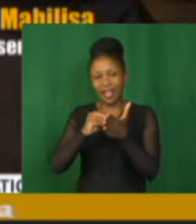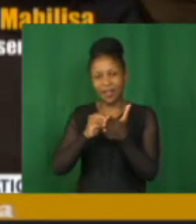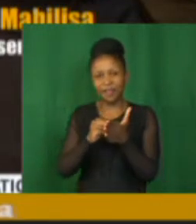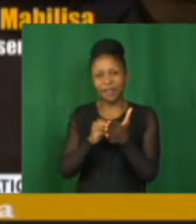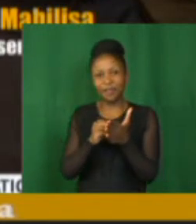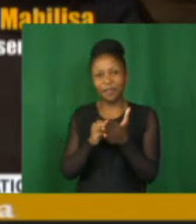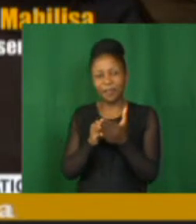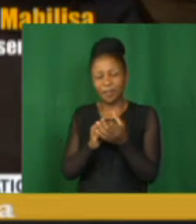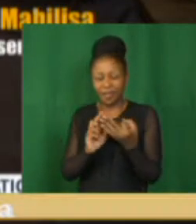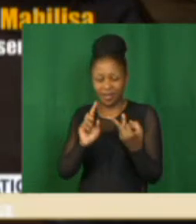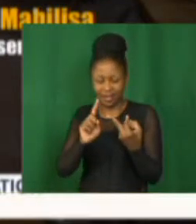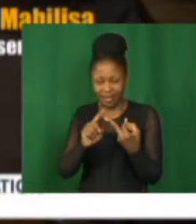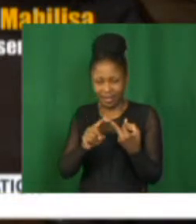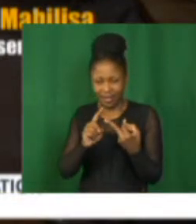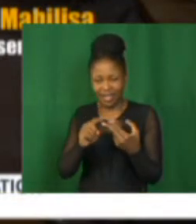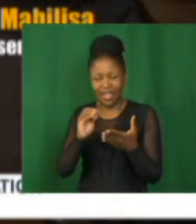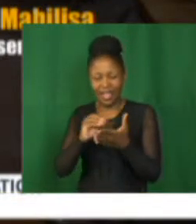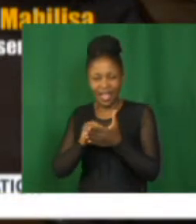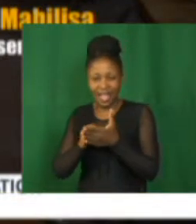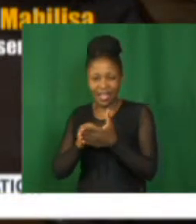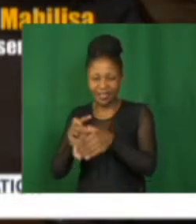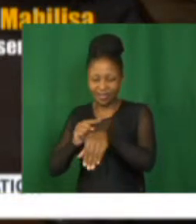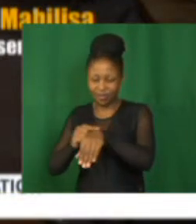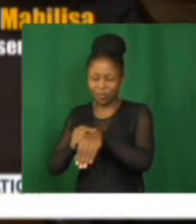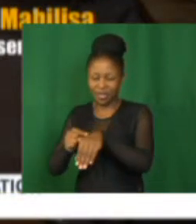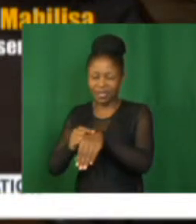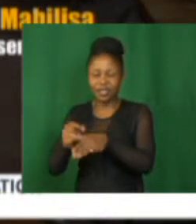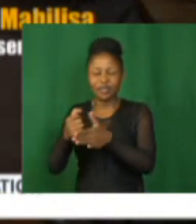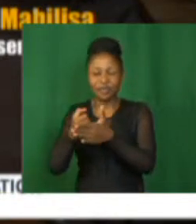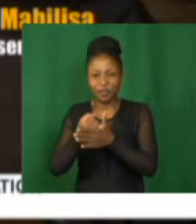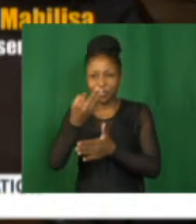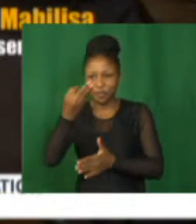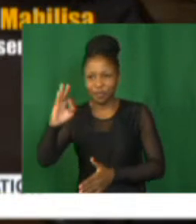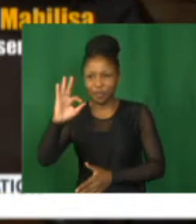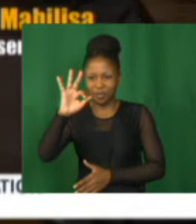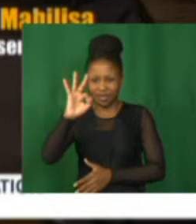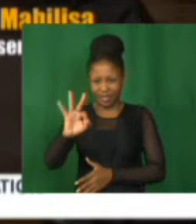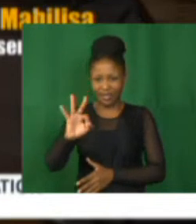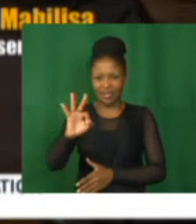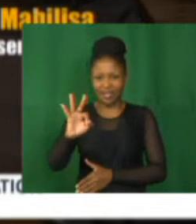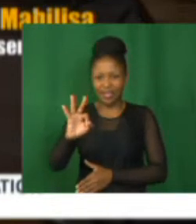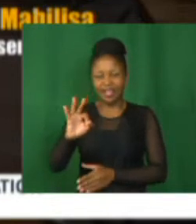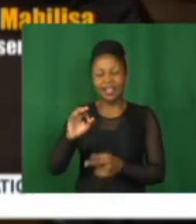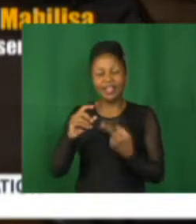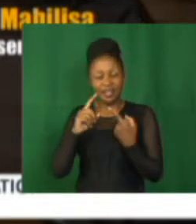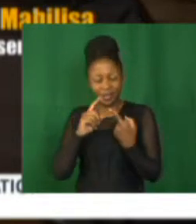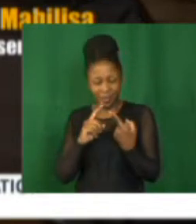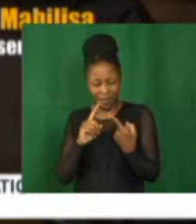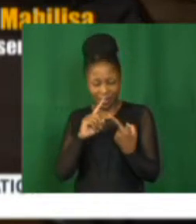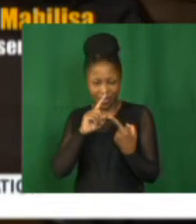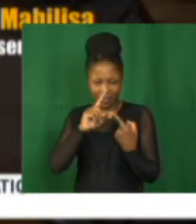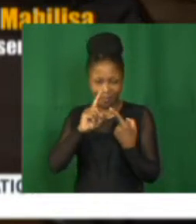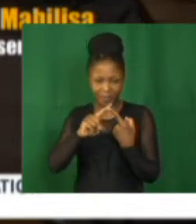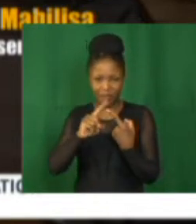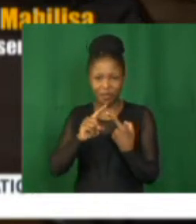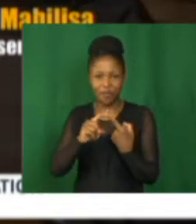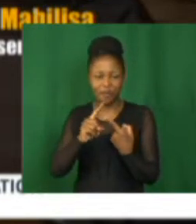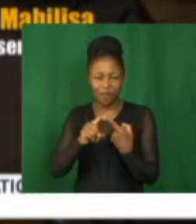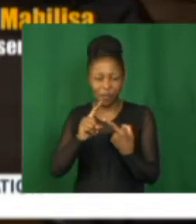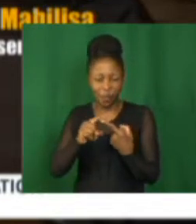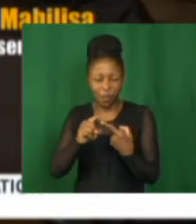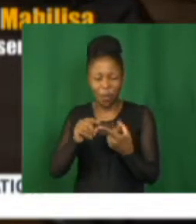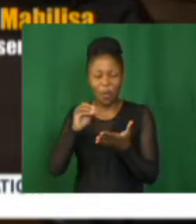3:08 p.m. and then Siswati for the form 3s from 3:08 to 3:45